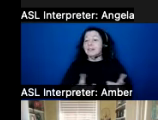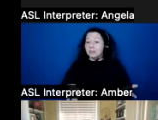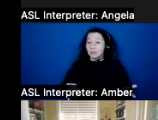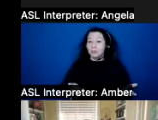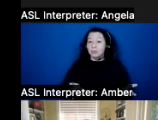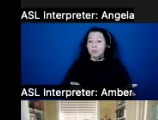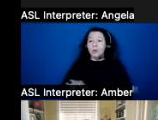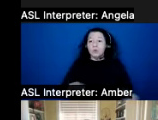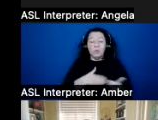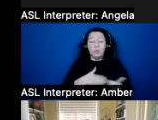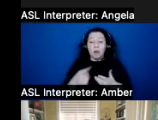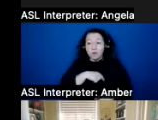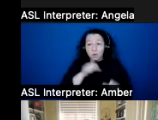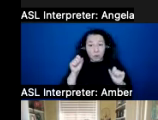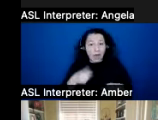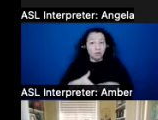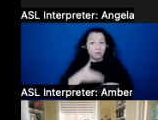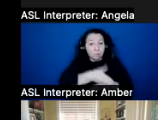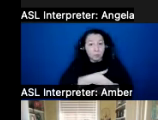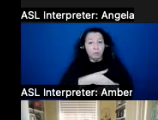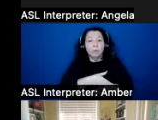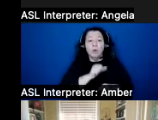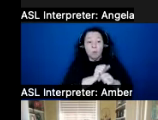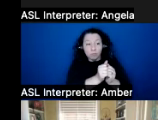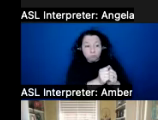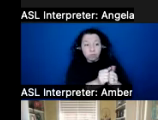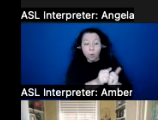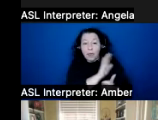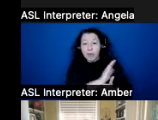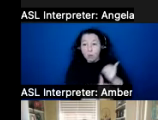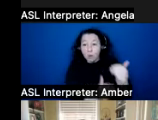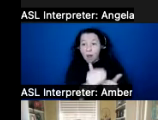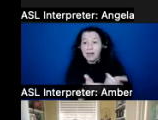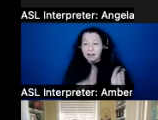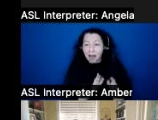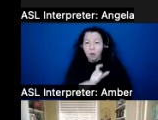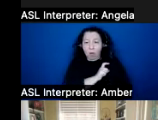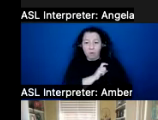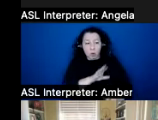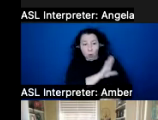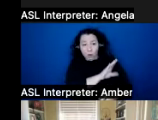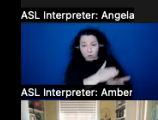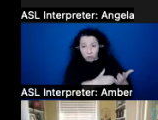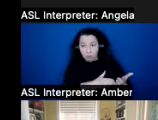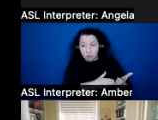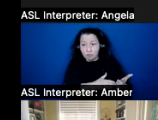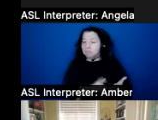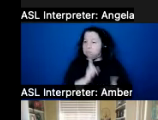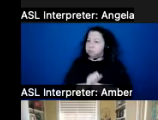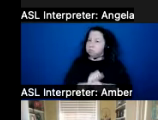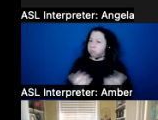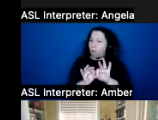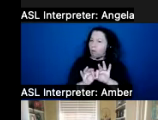doing whatever we can to improve and work with that process and let the law enforcement do their job is very important.